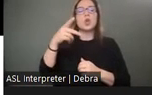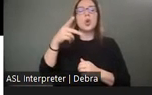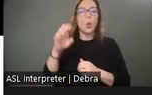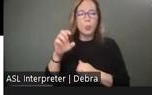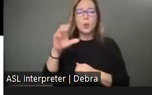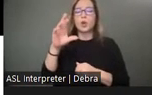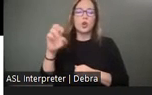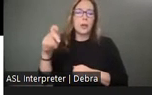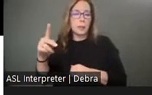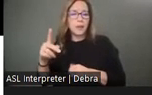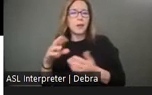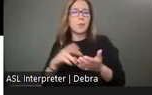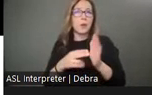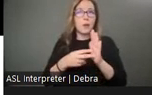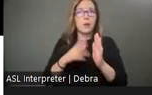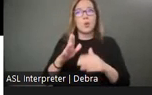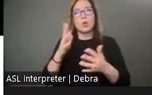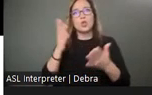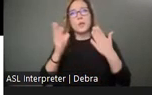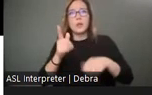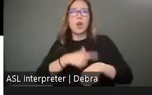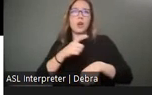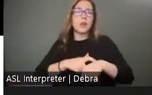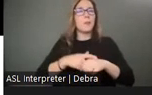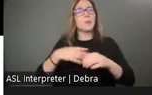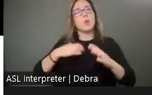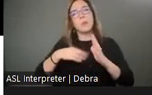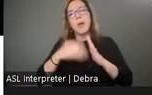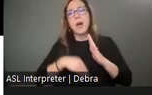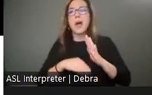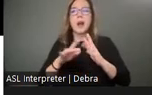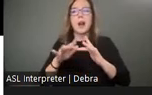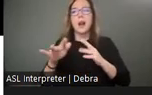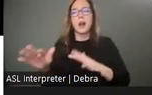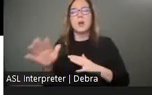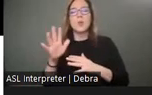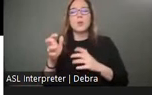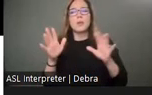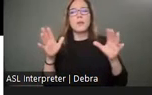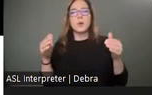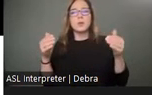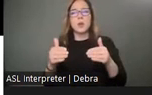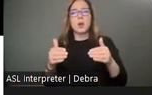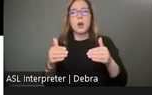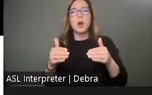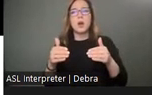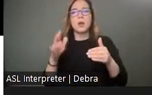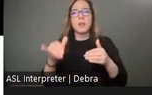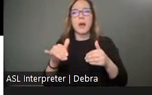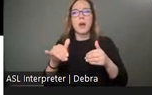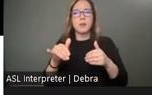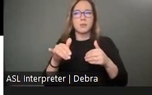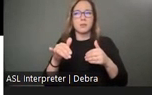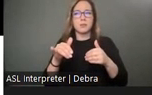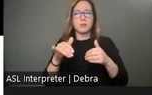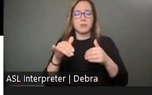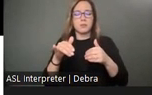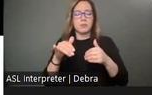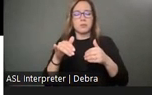apply. We really want to focus on that small population and the numbers that you know immediately,